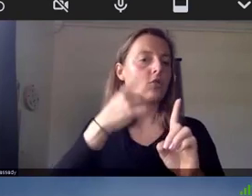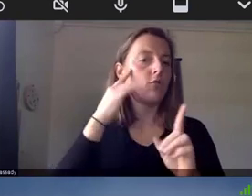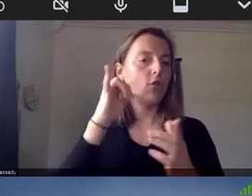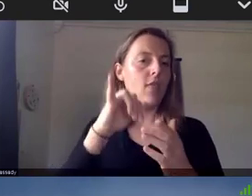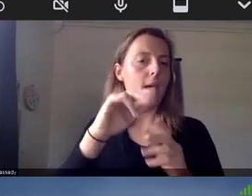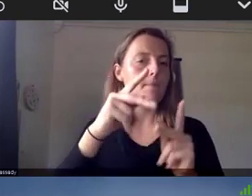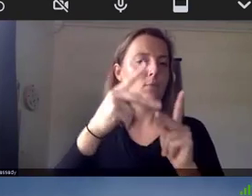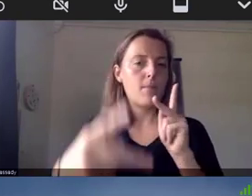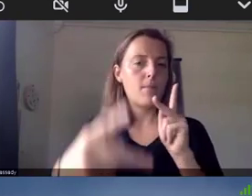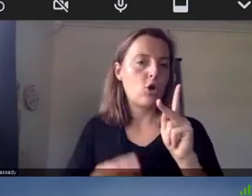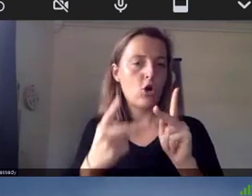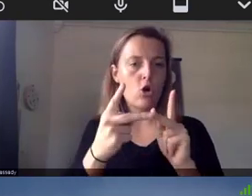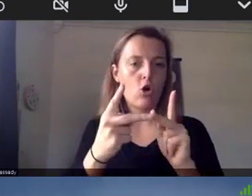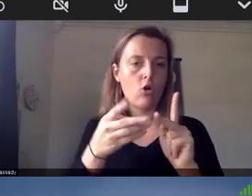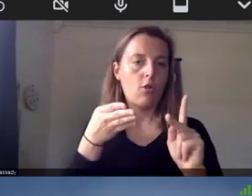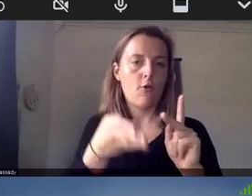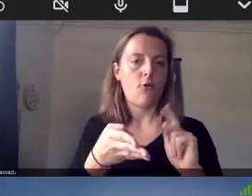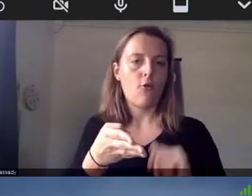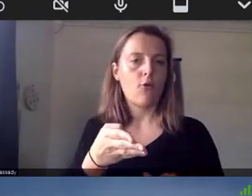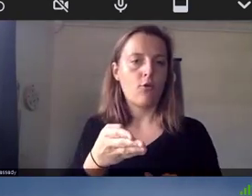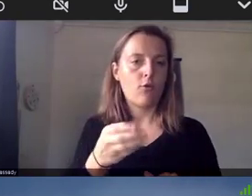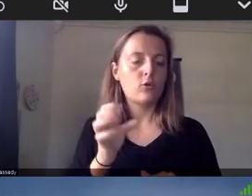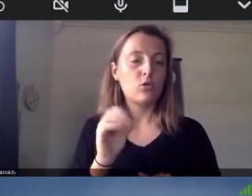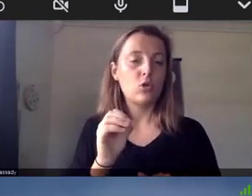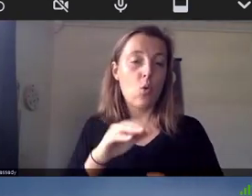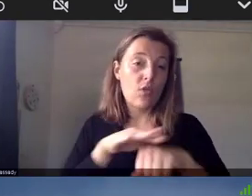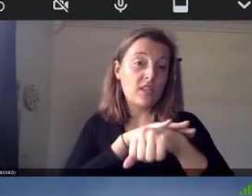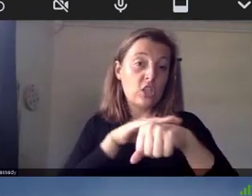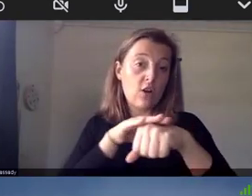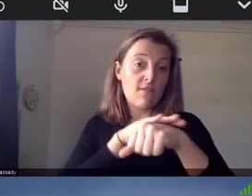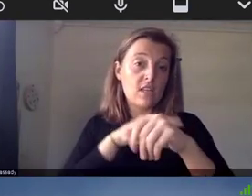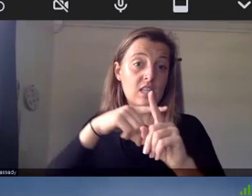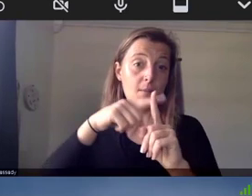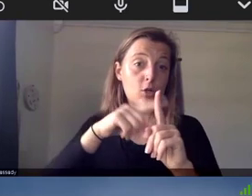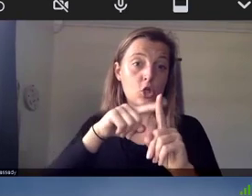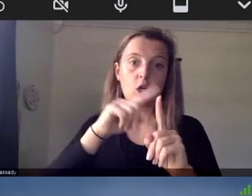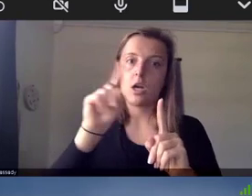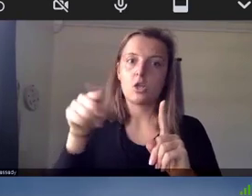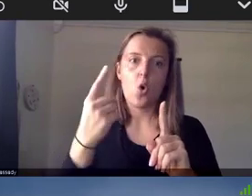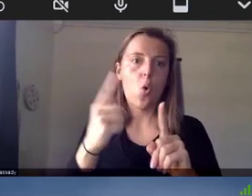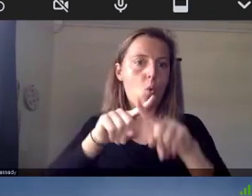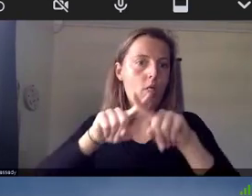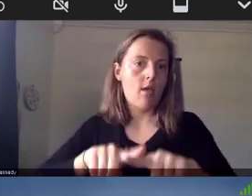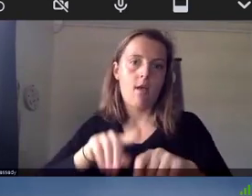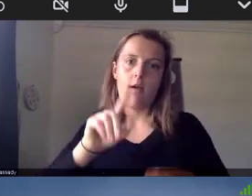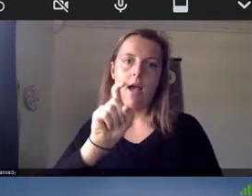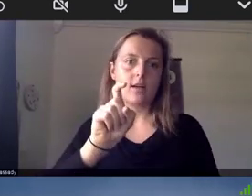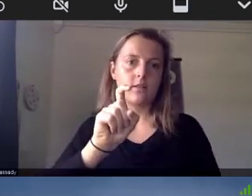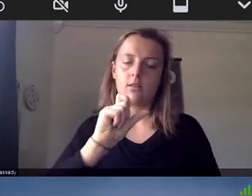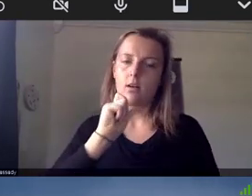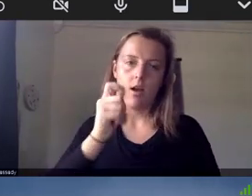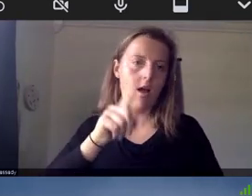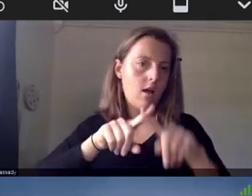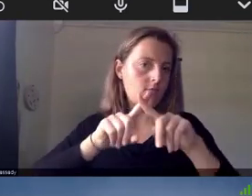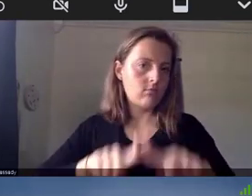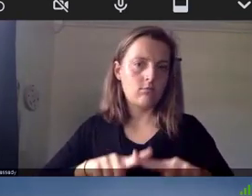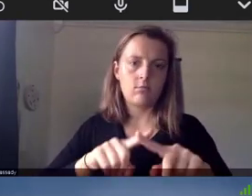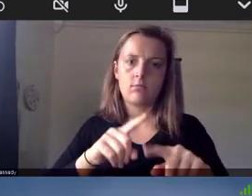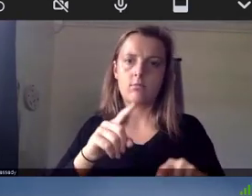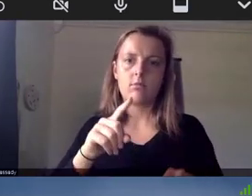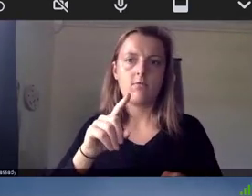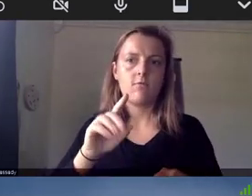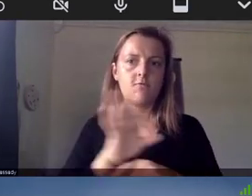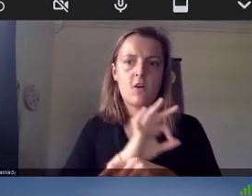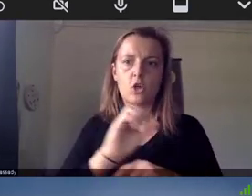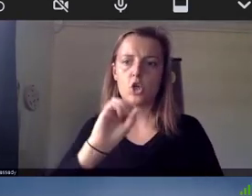So I guess that the temperature on the surface is only a function of X and not a function of like azimuthal position